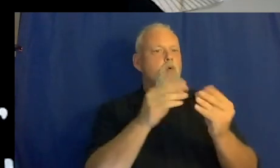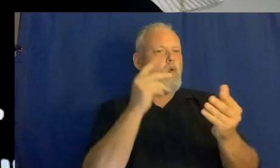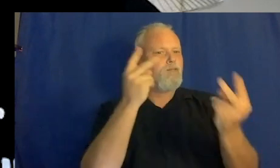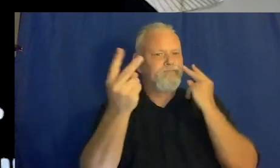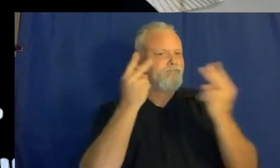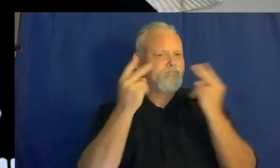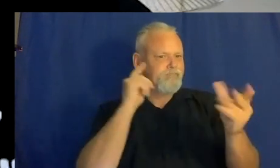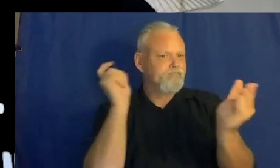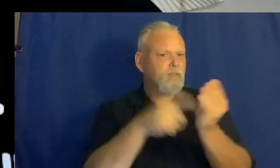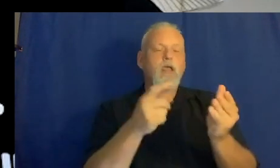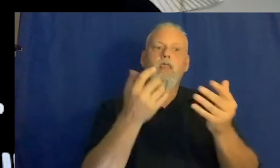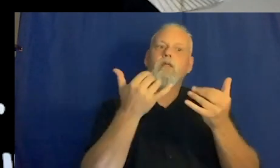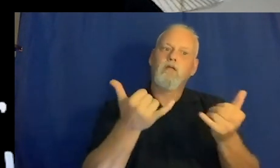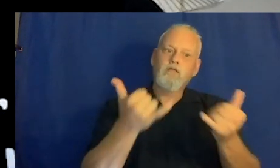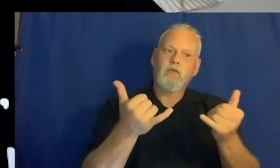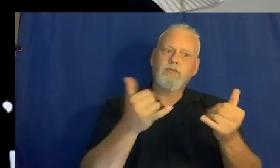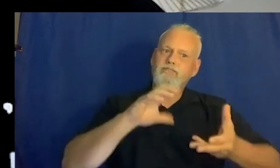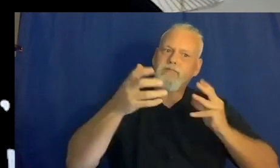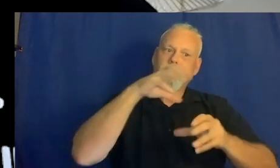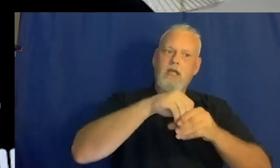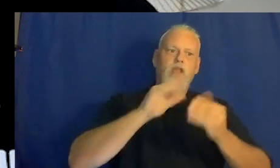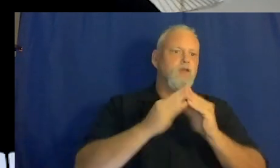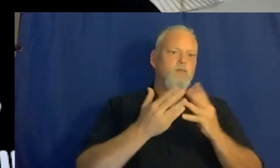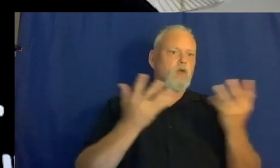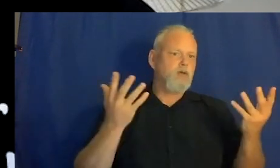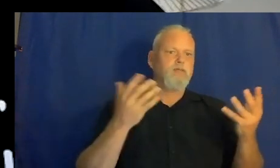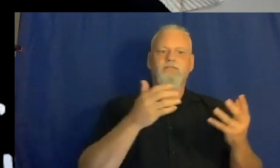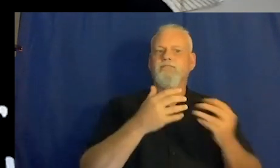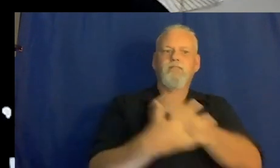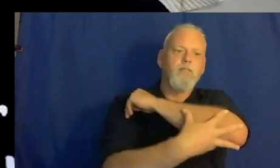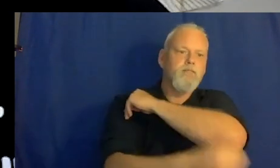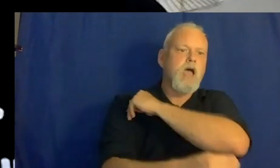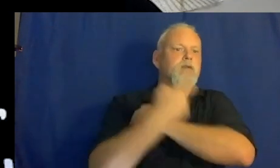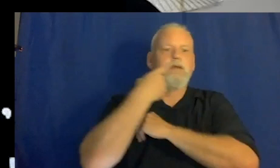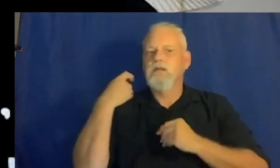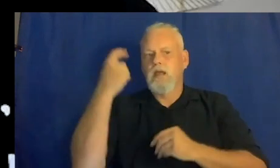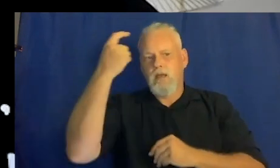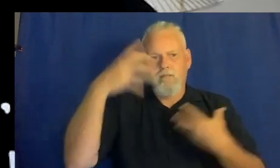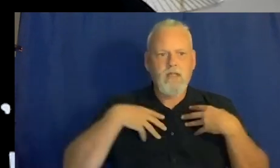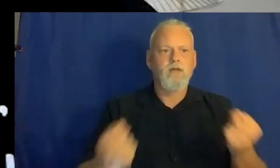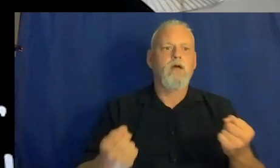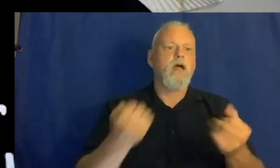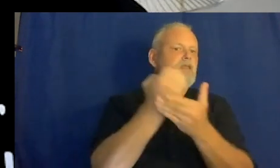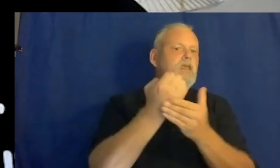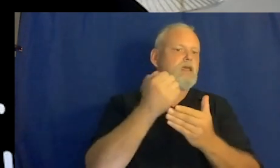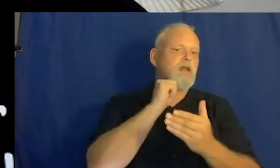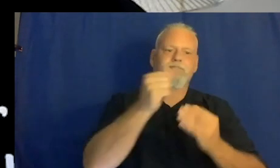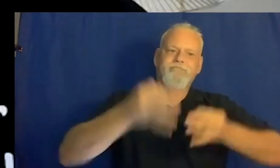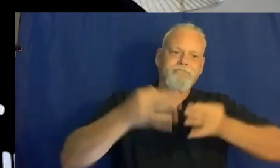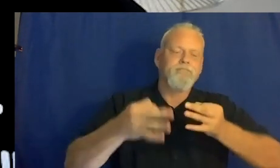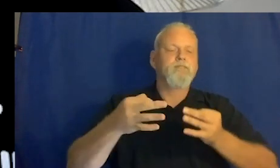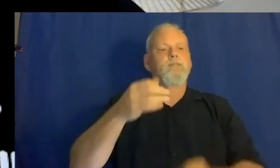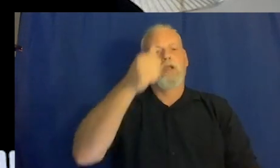existing crises in our communities. Conditions of poverty, addiction, mental health, and economic injustice, gender